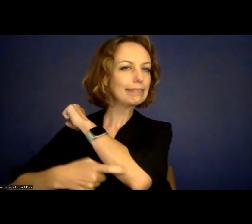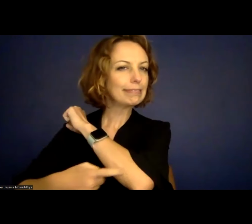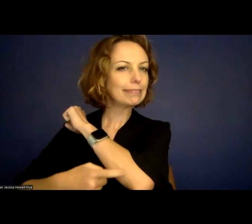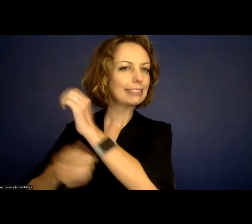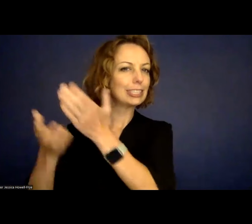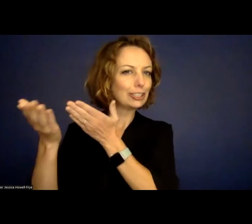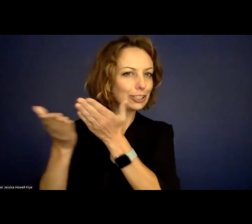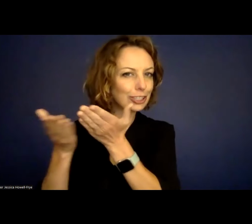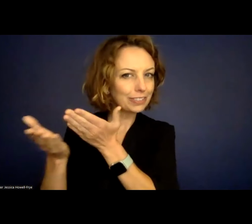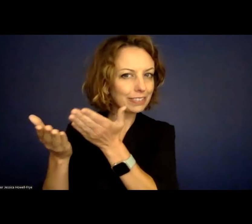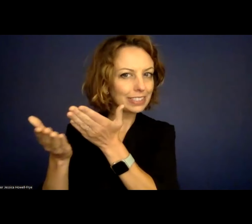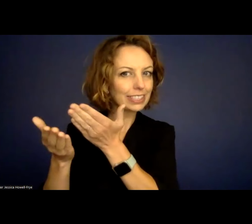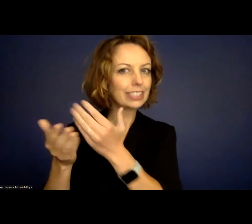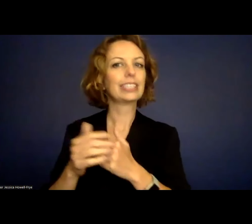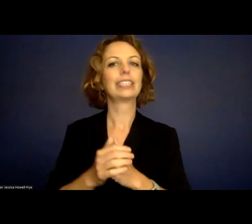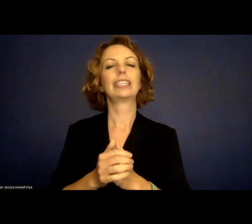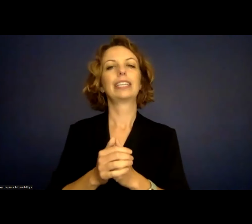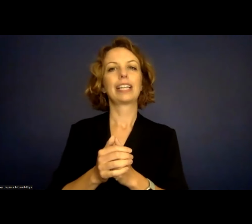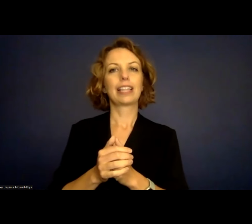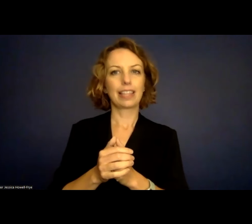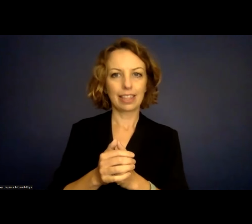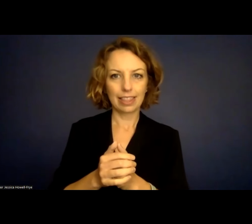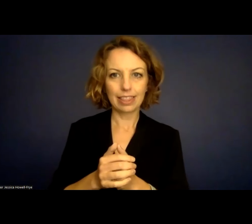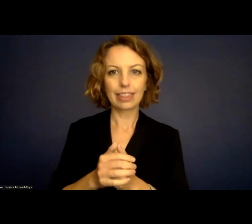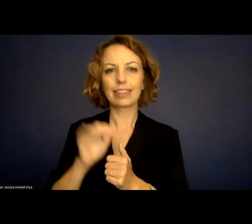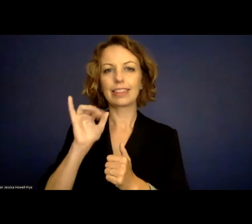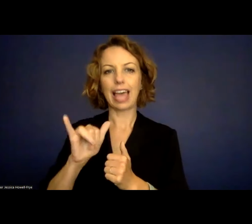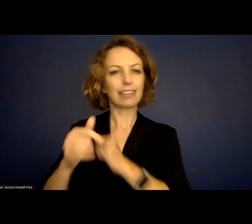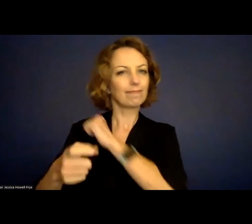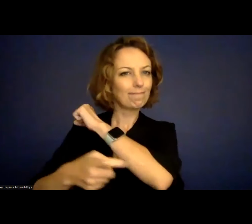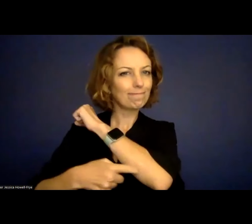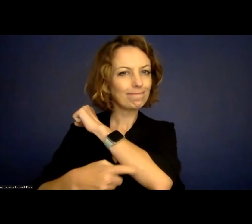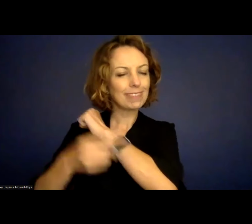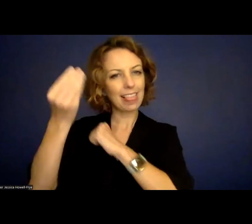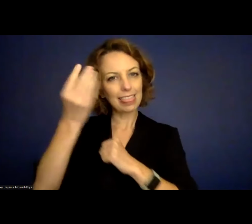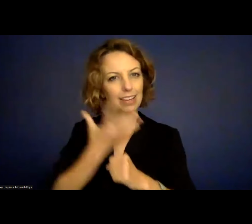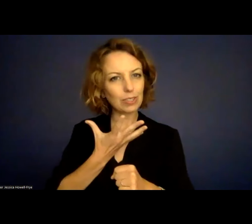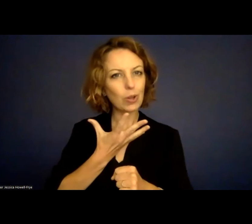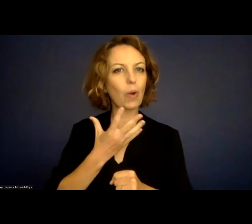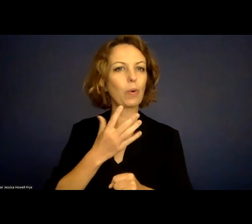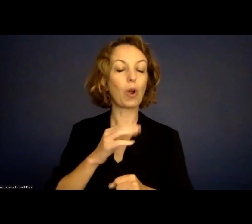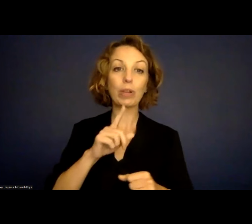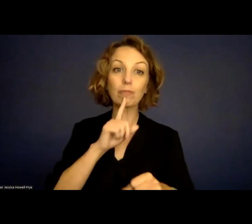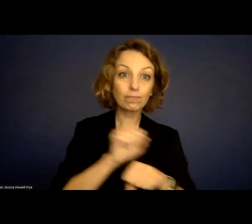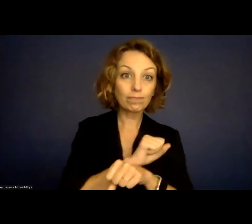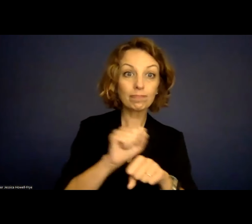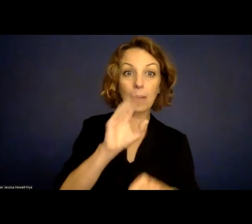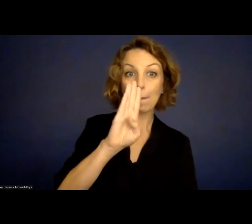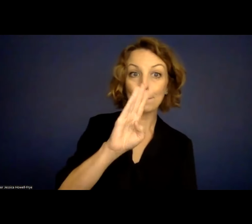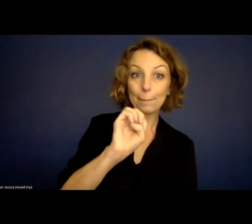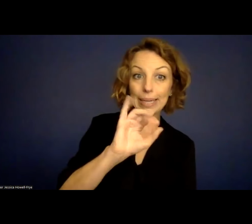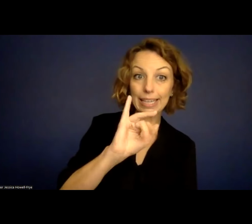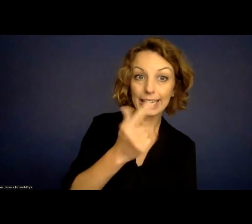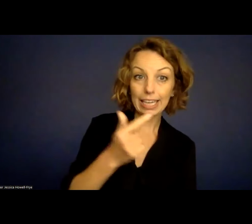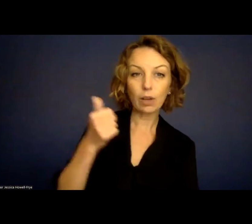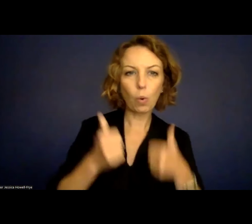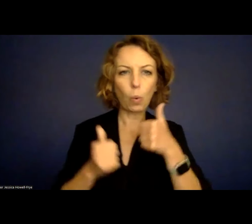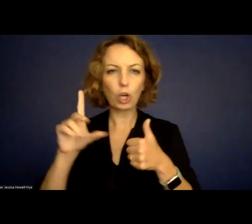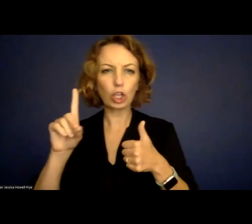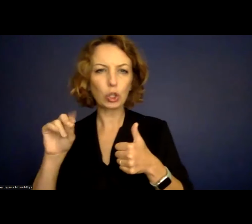us is let us know when we're just being and not doing. And 7 years ago, I had another one of those empty